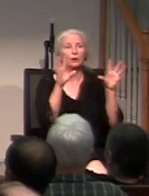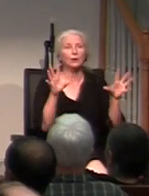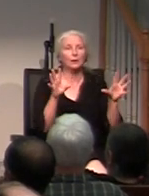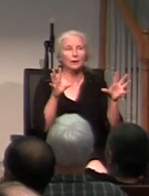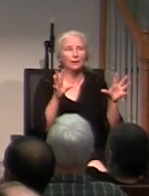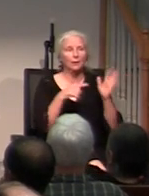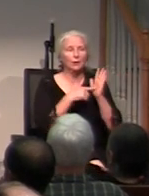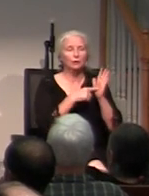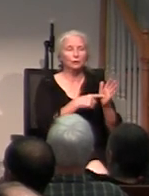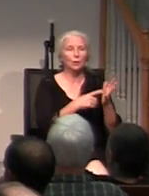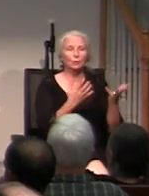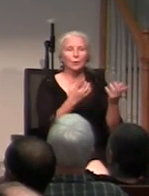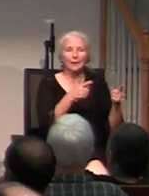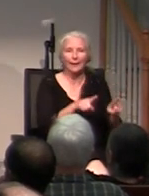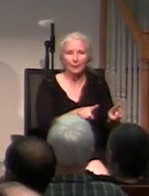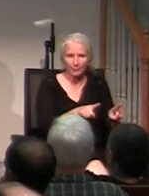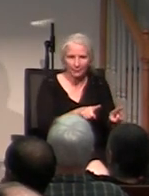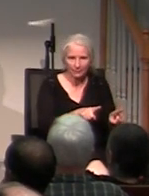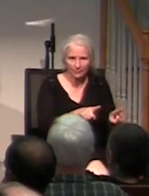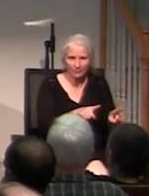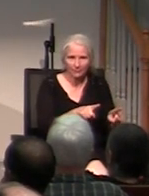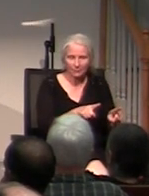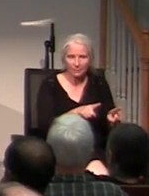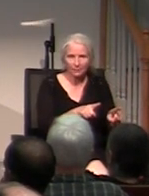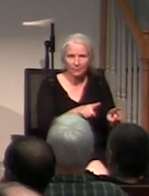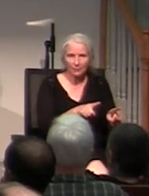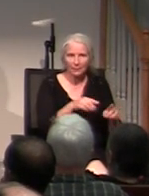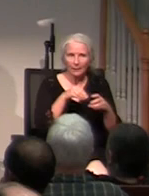happened, the perceptions, the historical